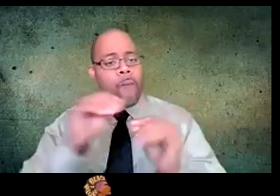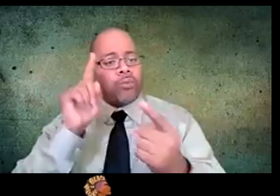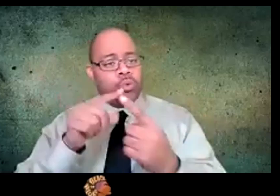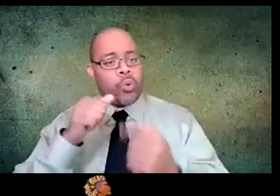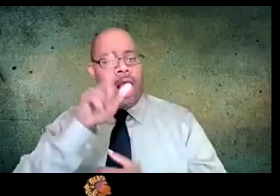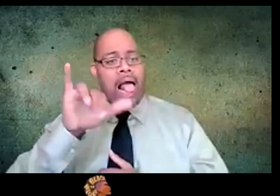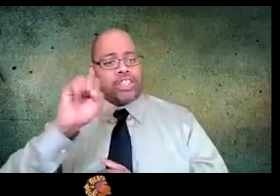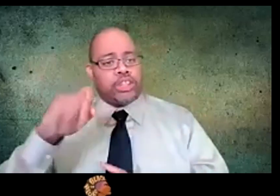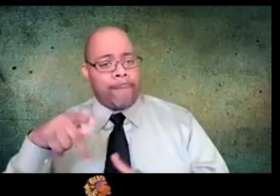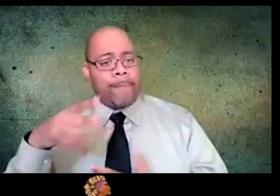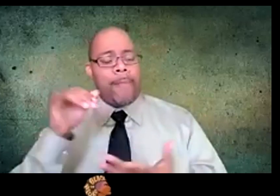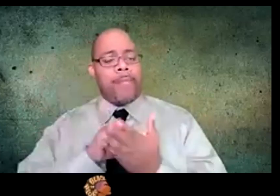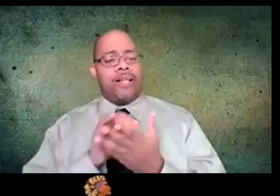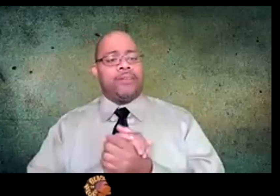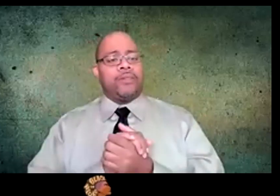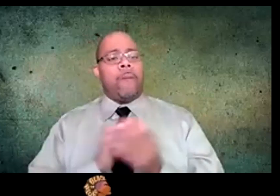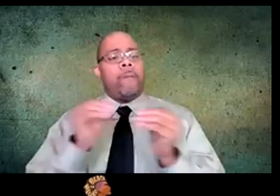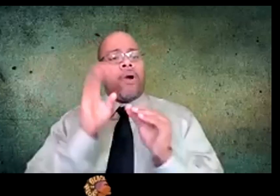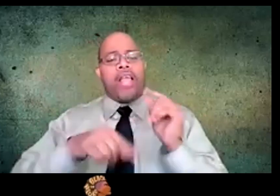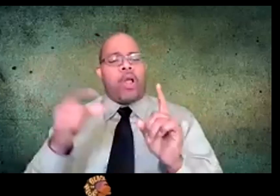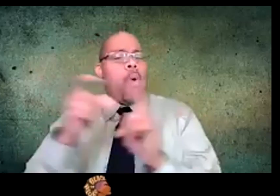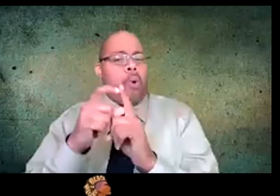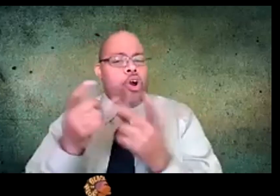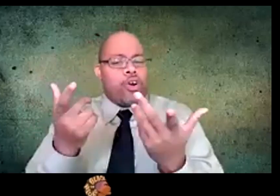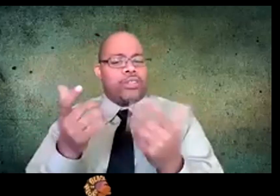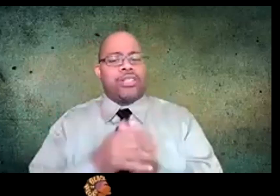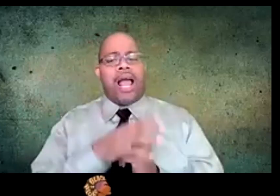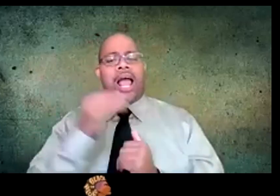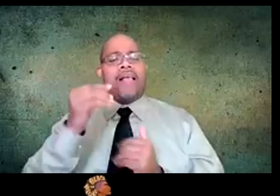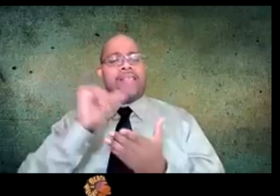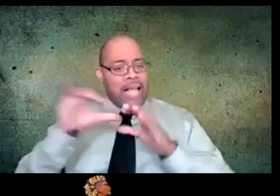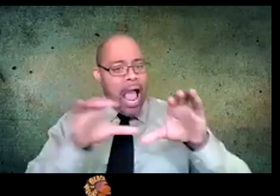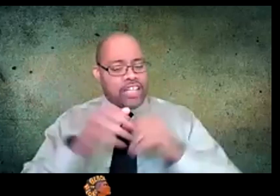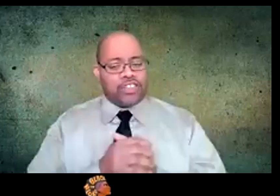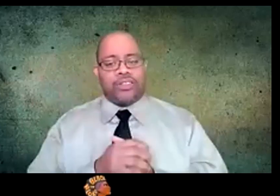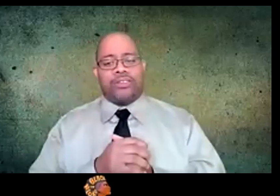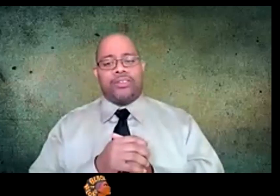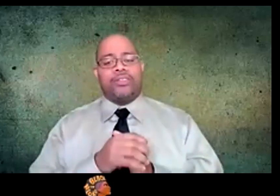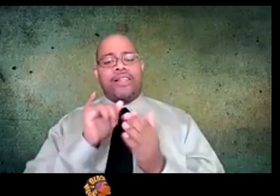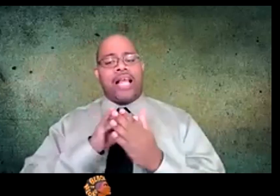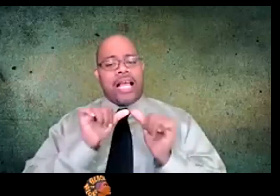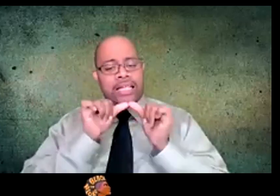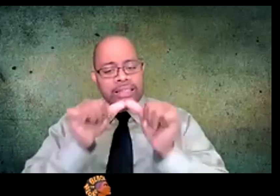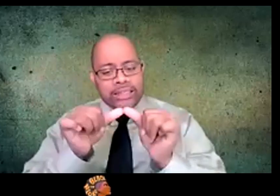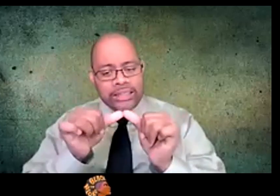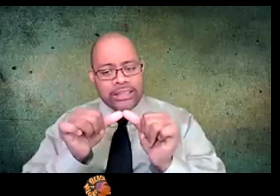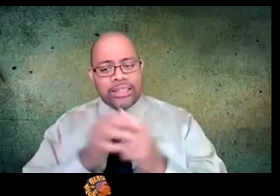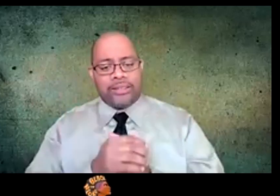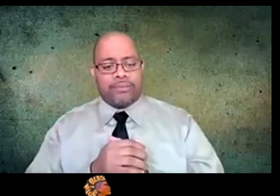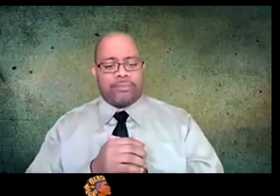And that's, it's more than a word, and it's actions. It's consistent,